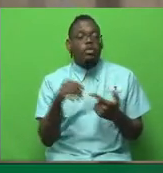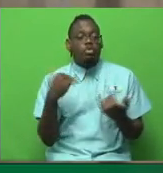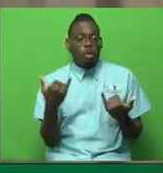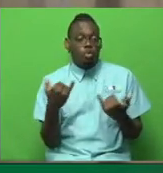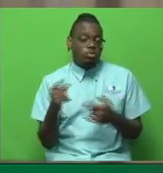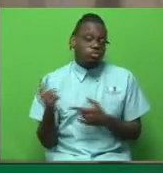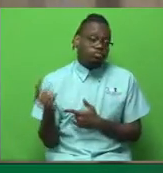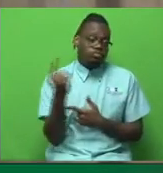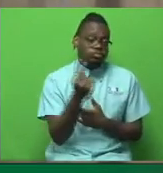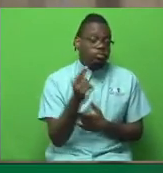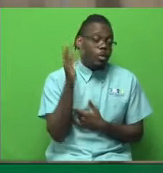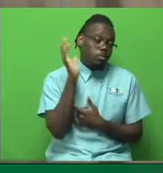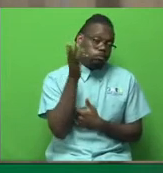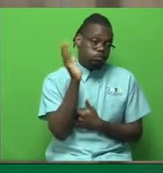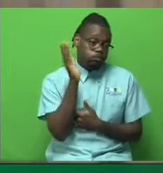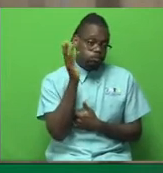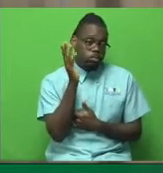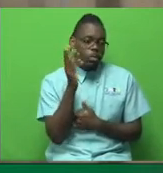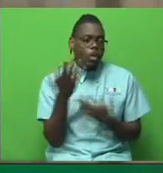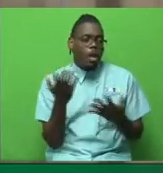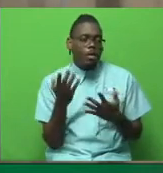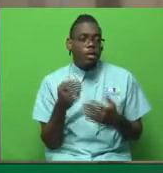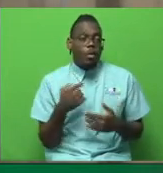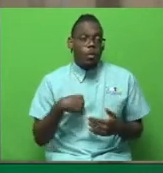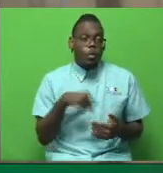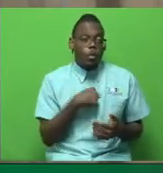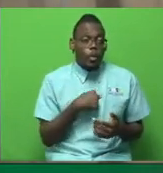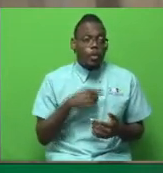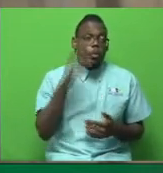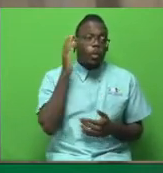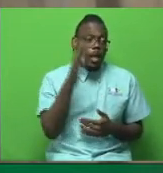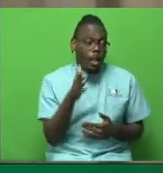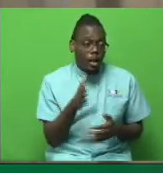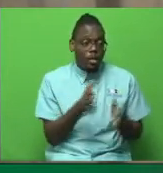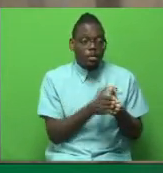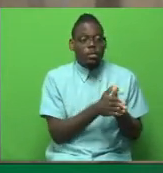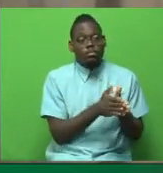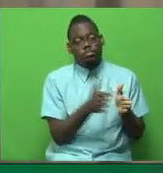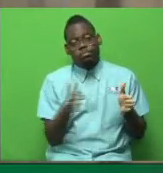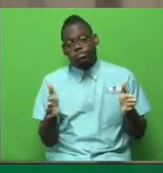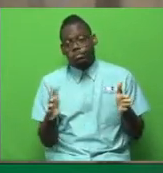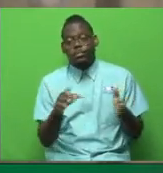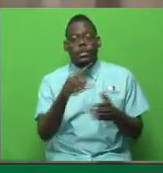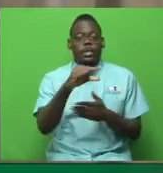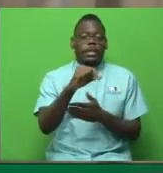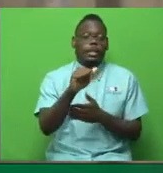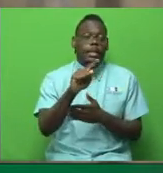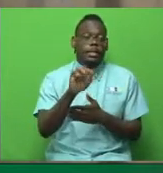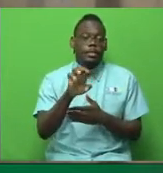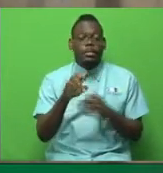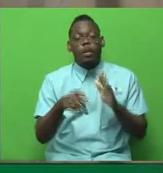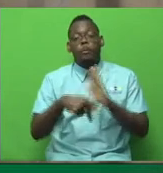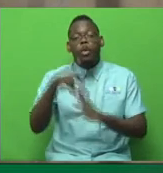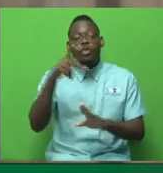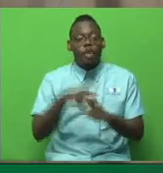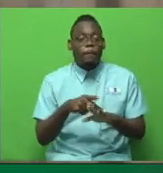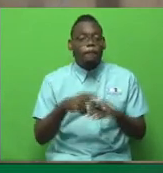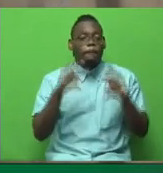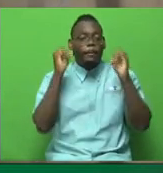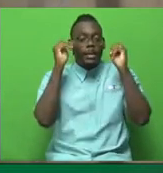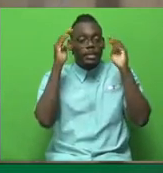said we are expanding the geared program the minister of Education followed that